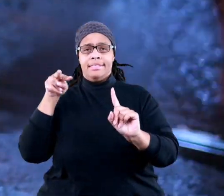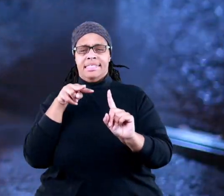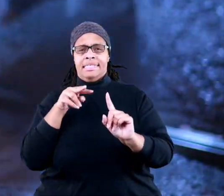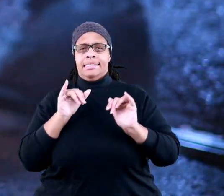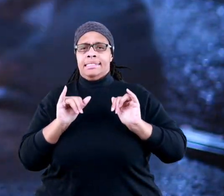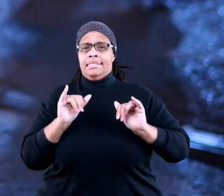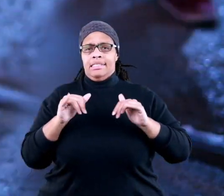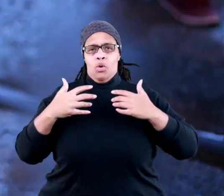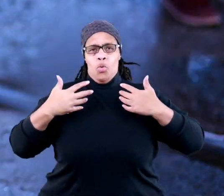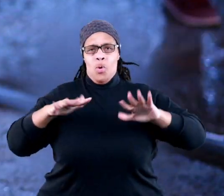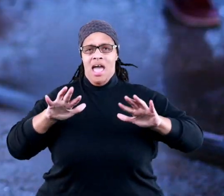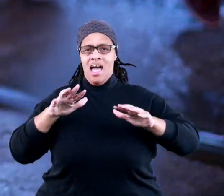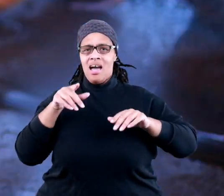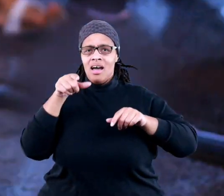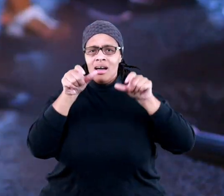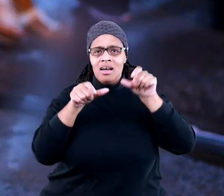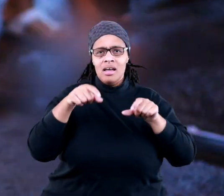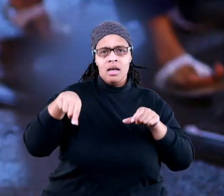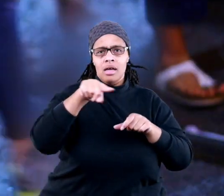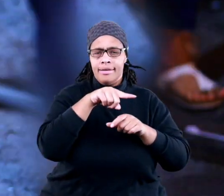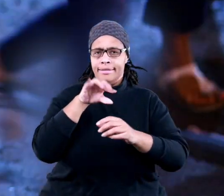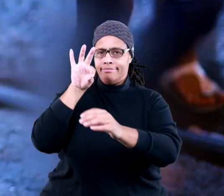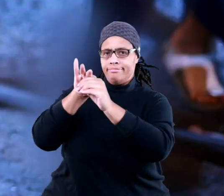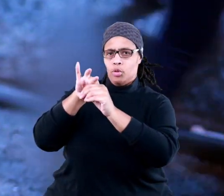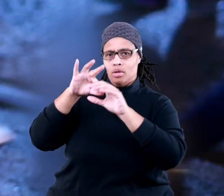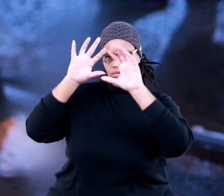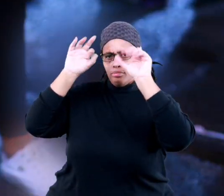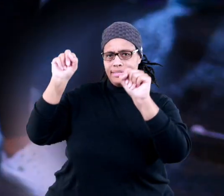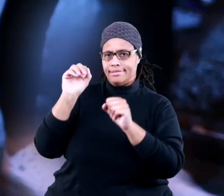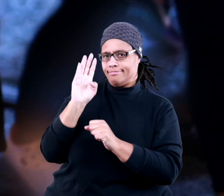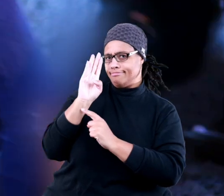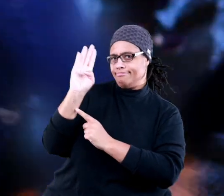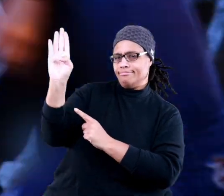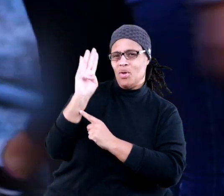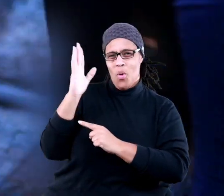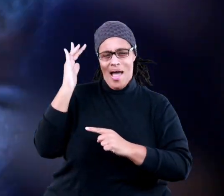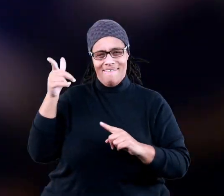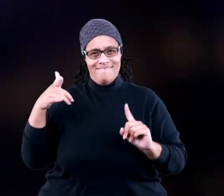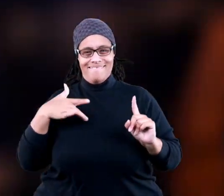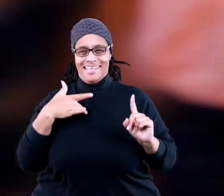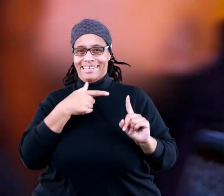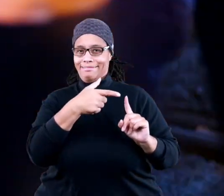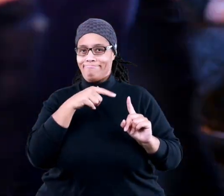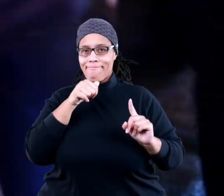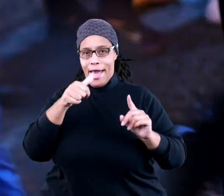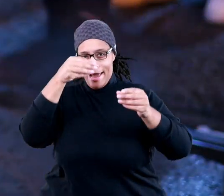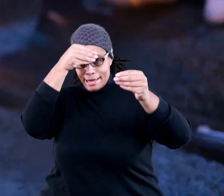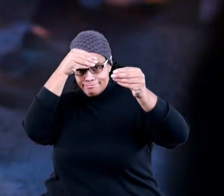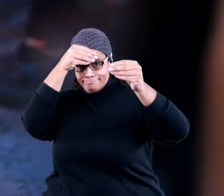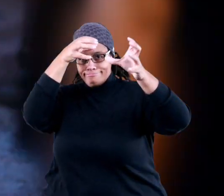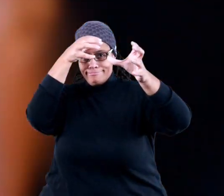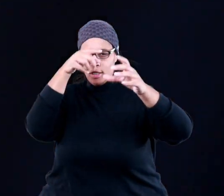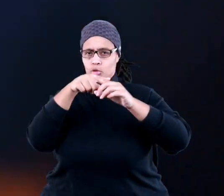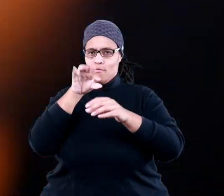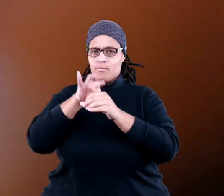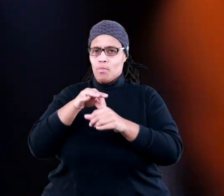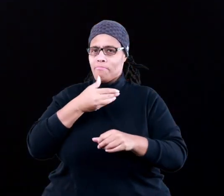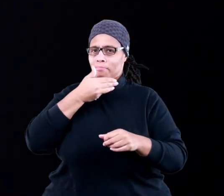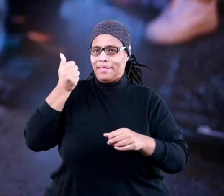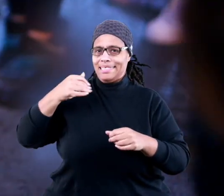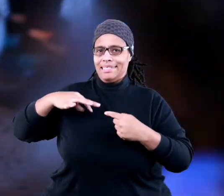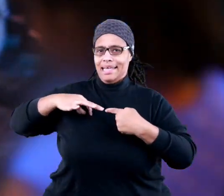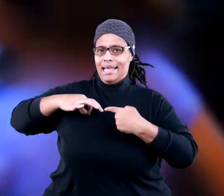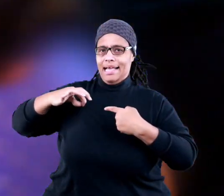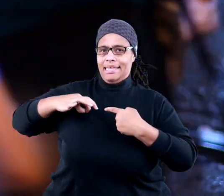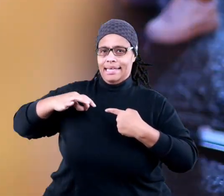they saw it, they didn't want ordinary people choosing the president directly because they thought they wouldn't be well enough informed